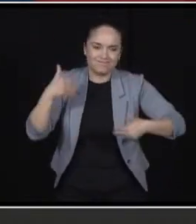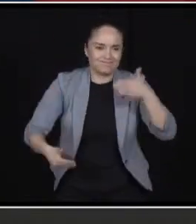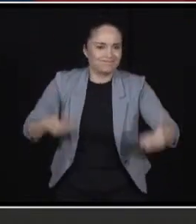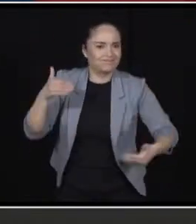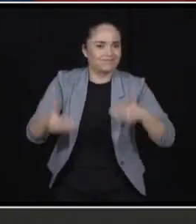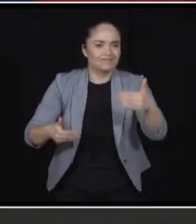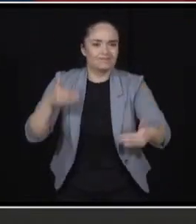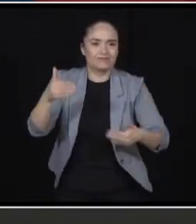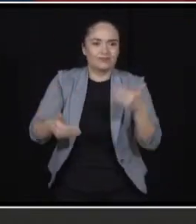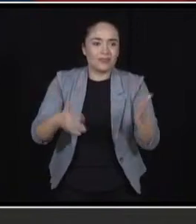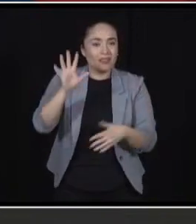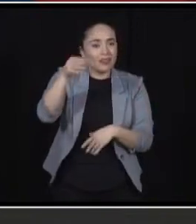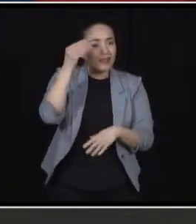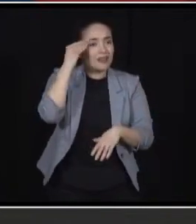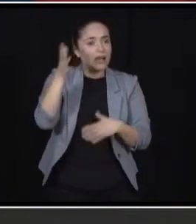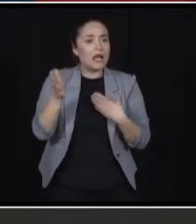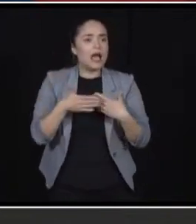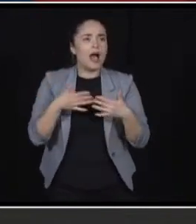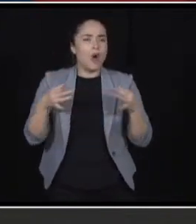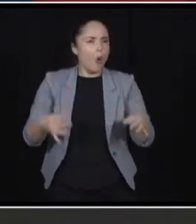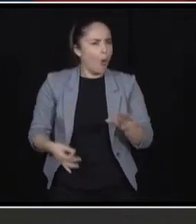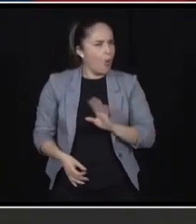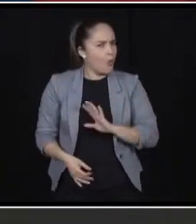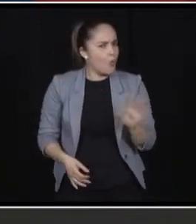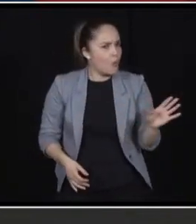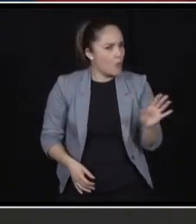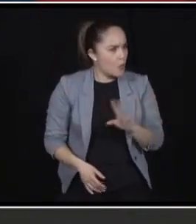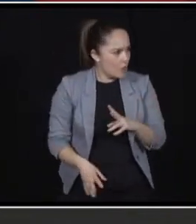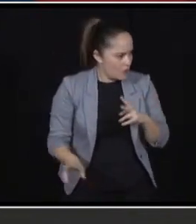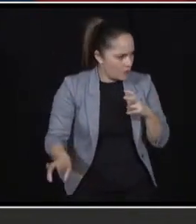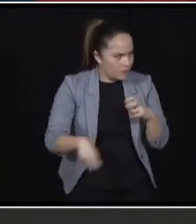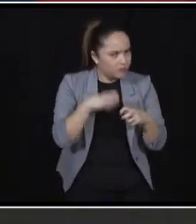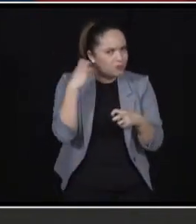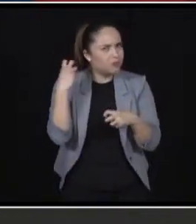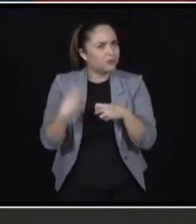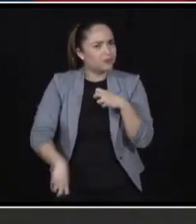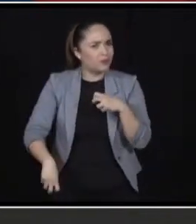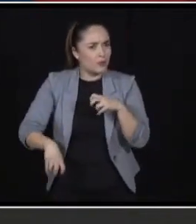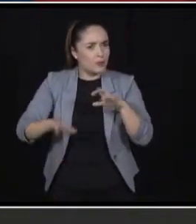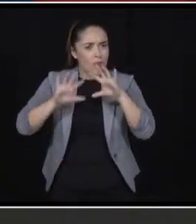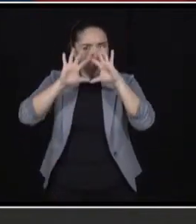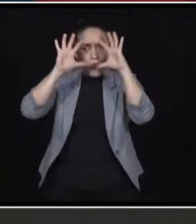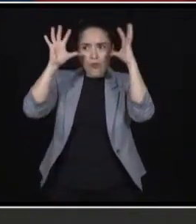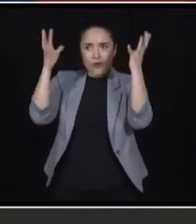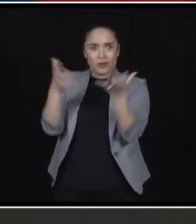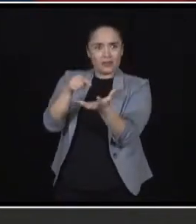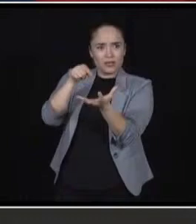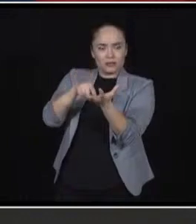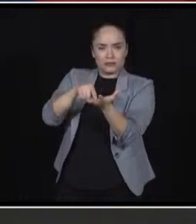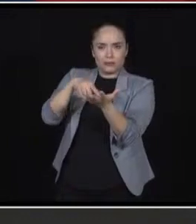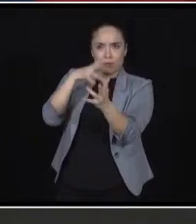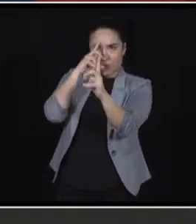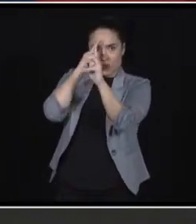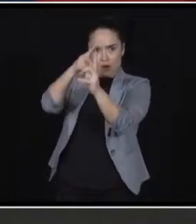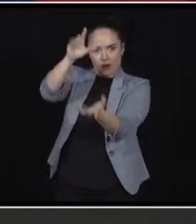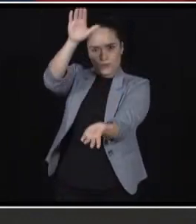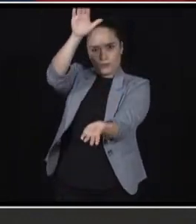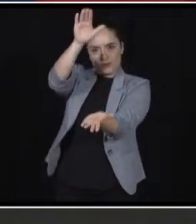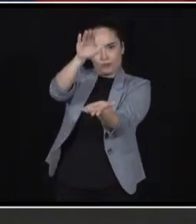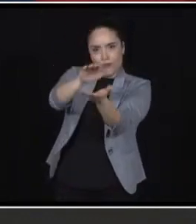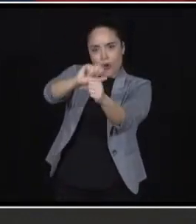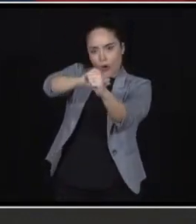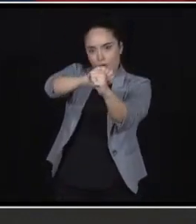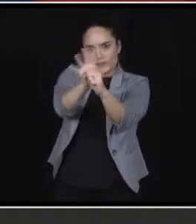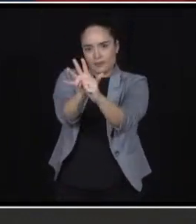difficult as it is, with one aim, which is to lower these community rates to get our kids back. And that's why we've made the decision point